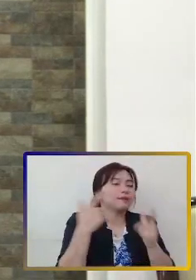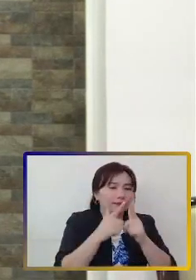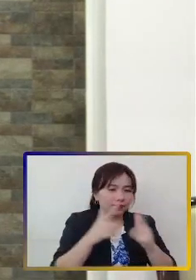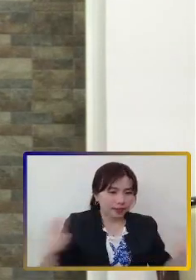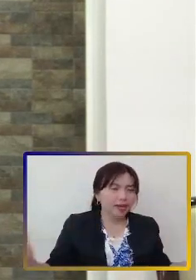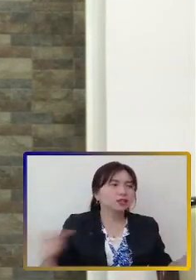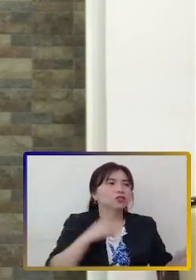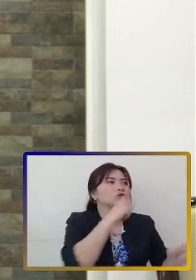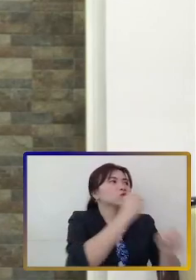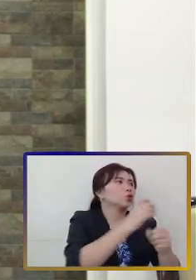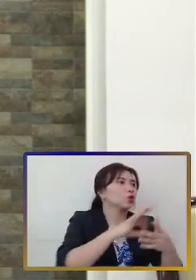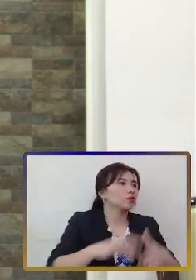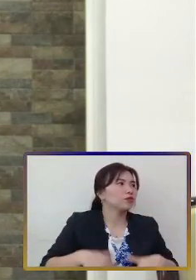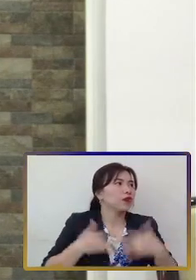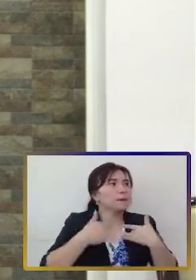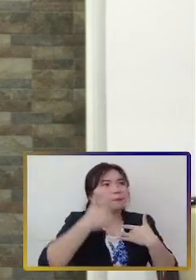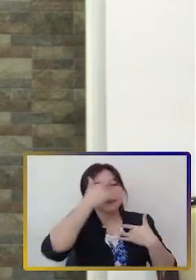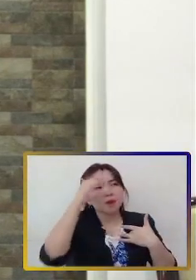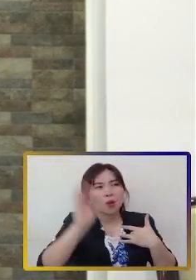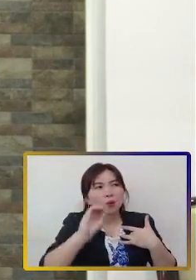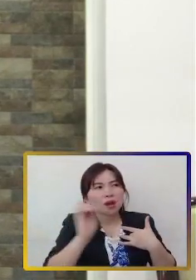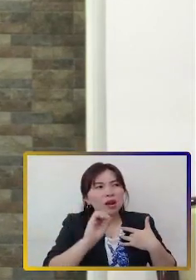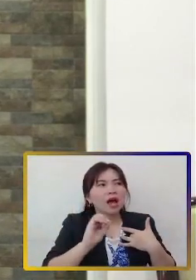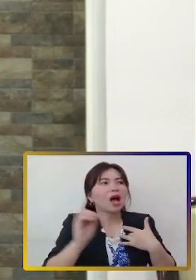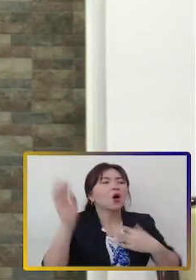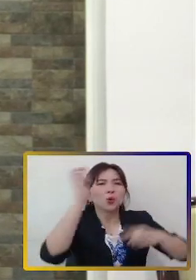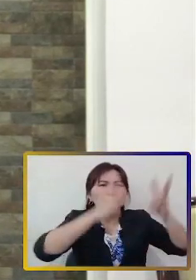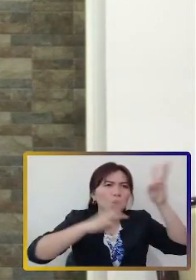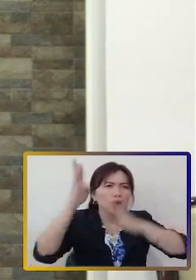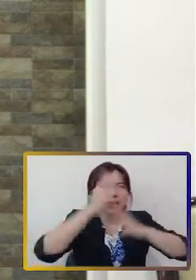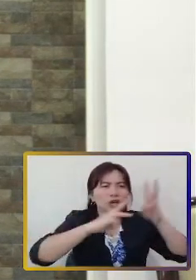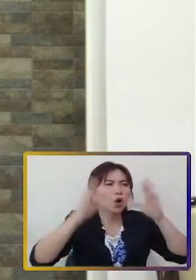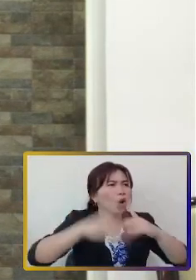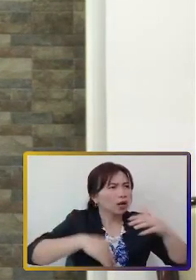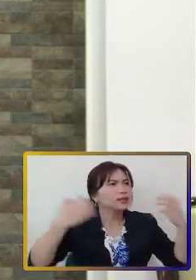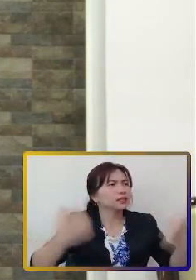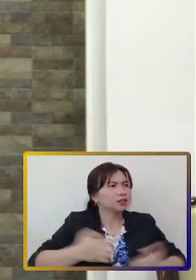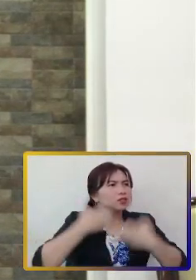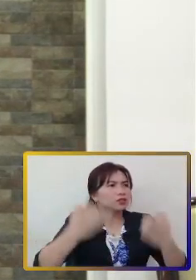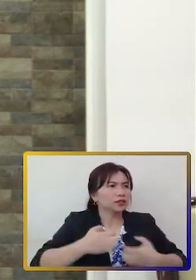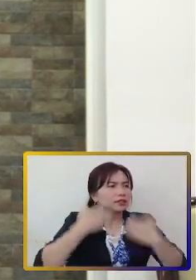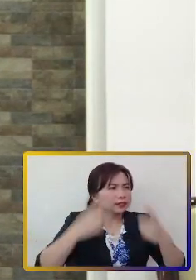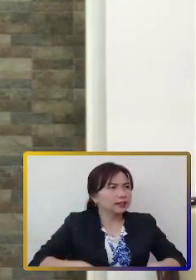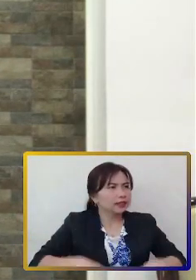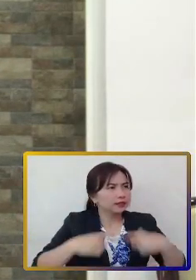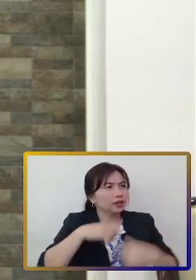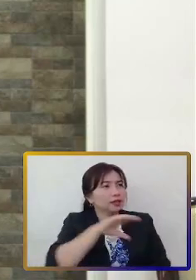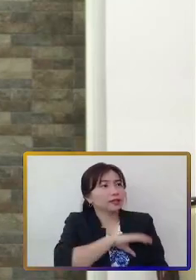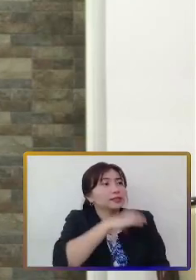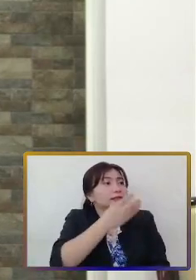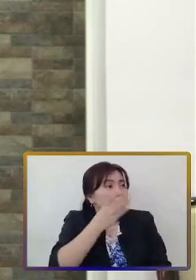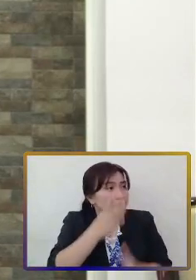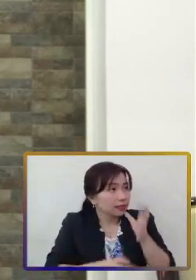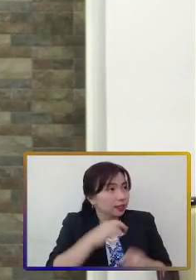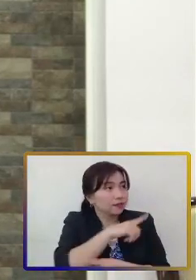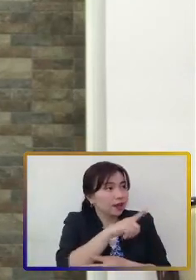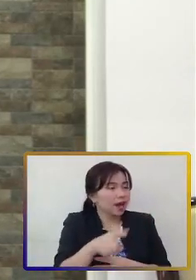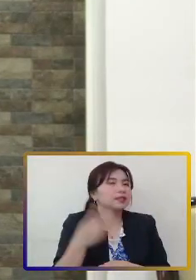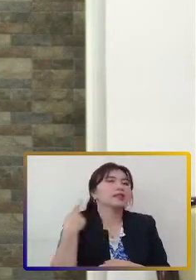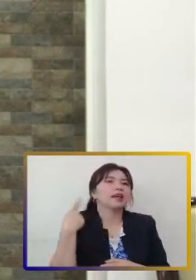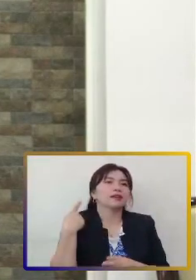life because there's nothing to worry on enjoying living confidently if we have the Lord Jesus